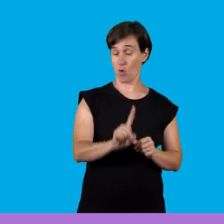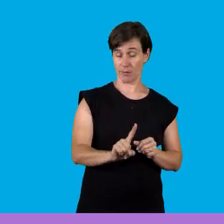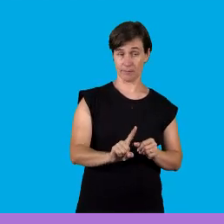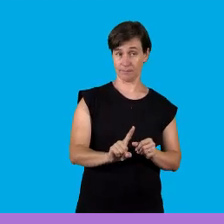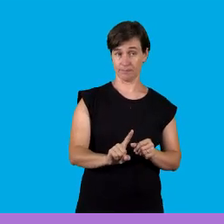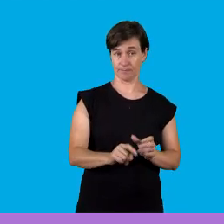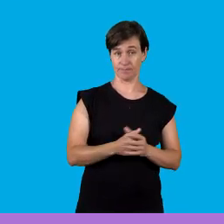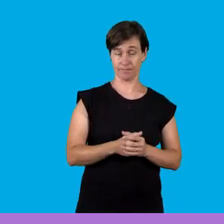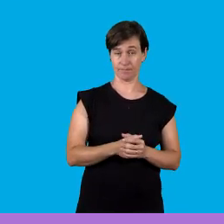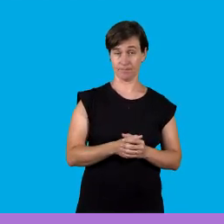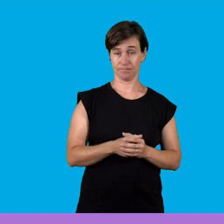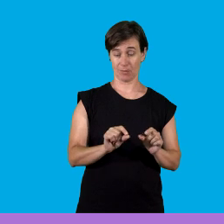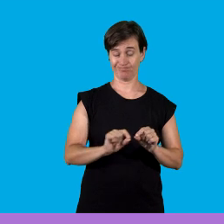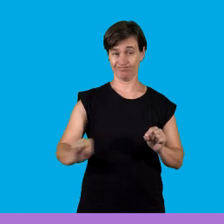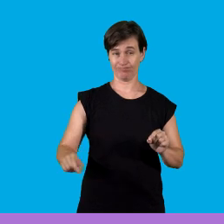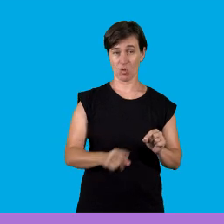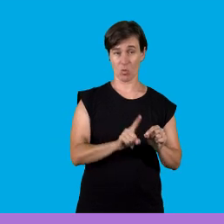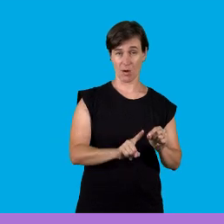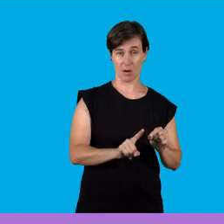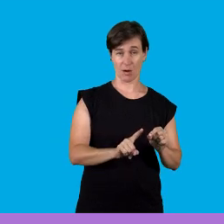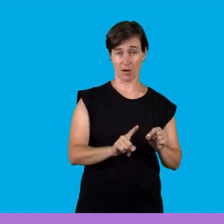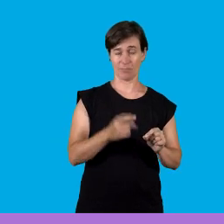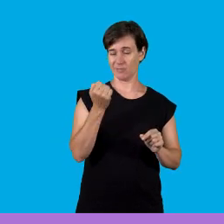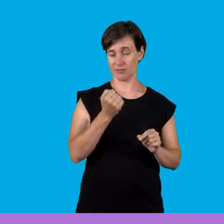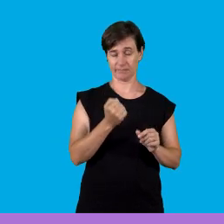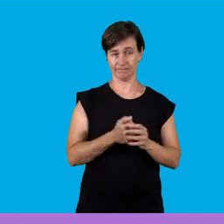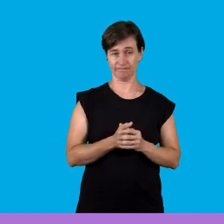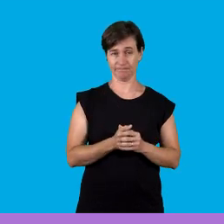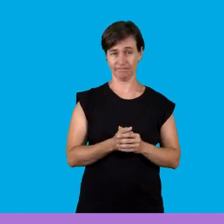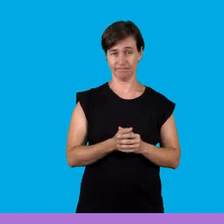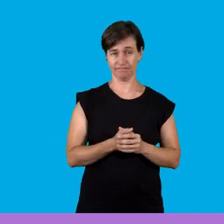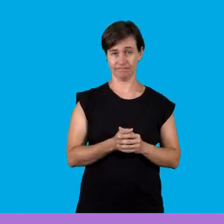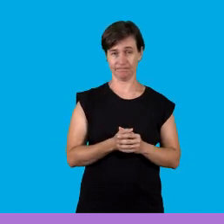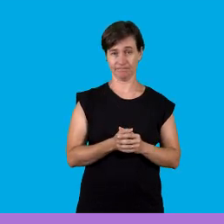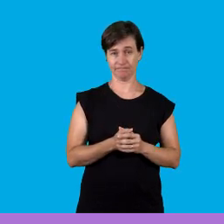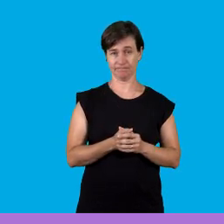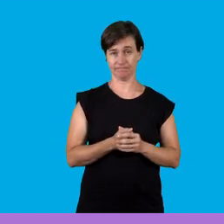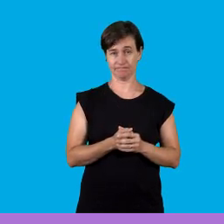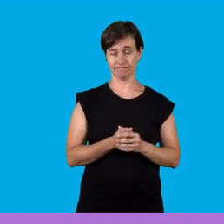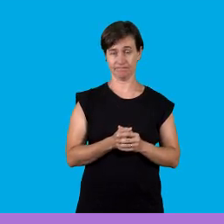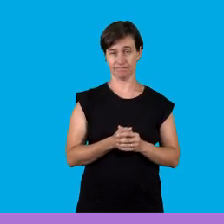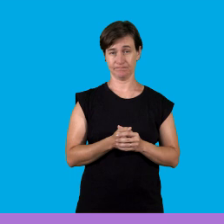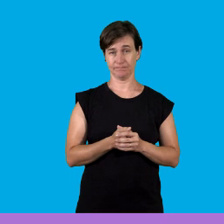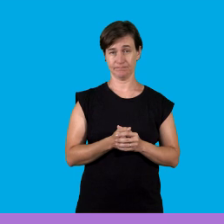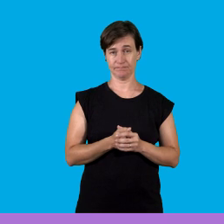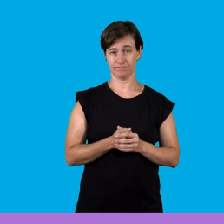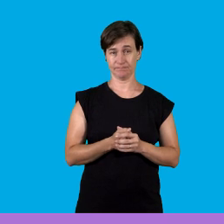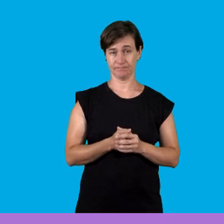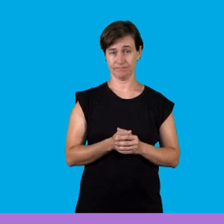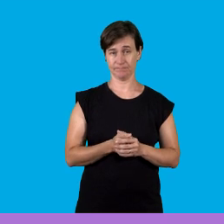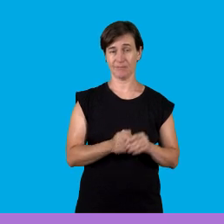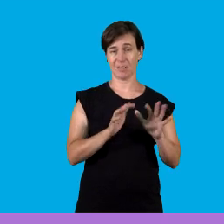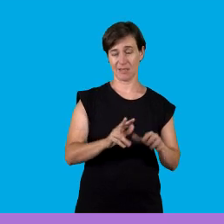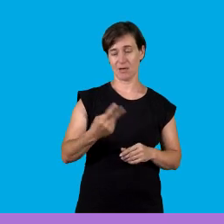just, okay, second there. Intervals correct, so